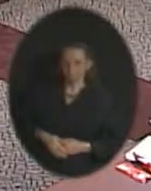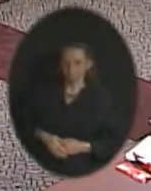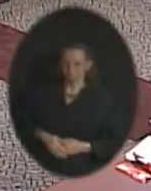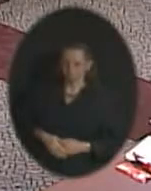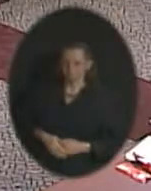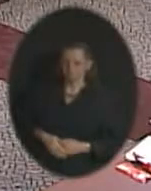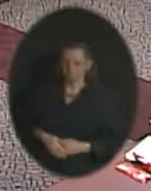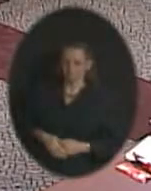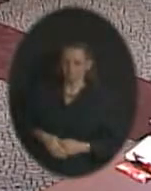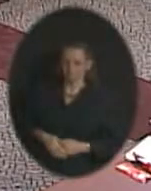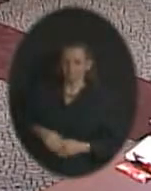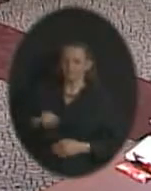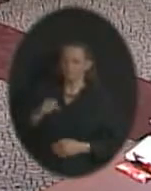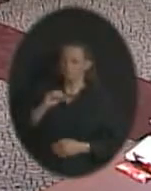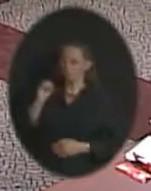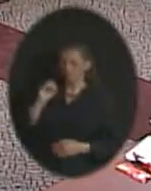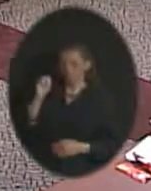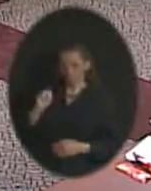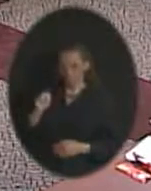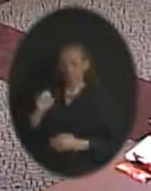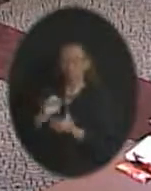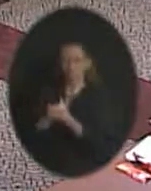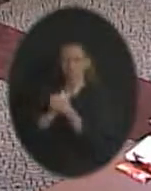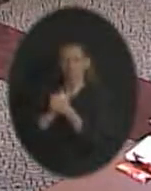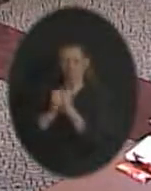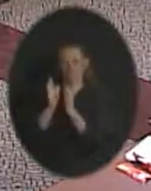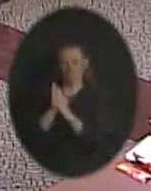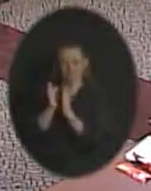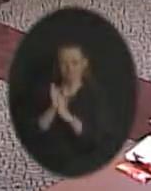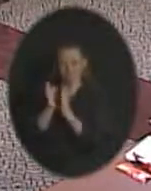awesome. Olathe South, congratulations to you.